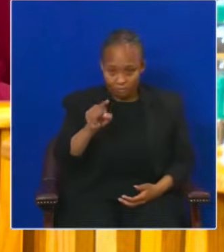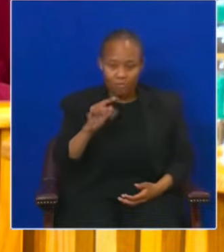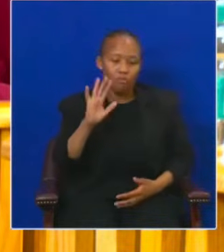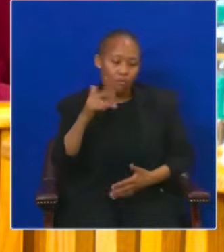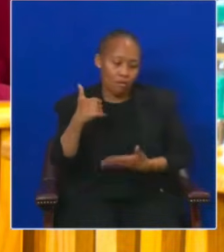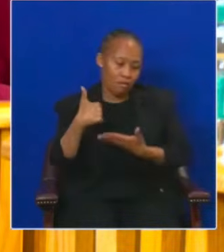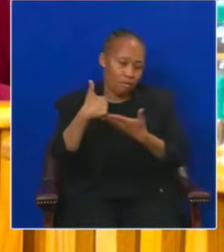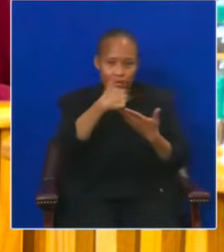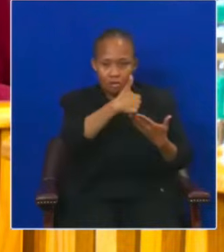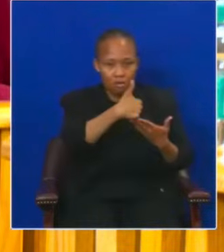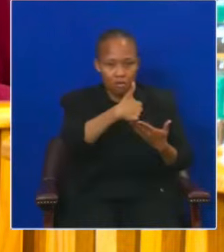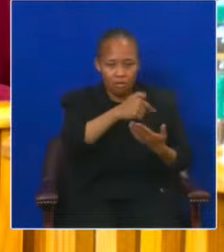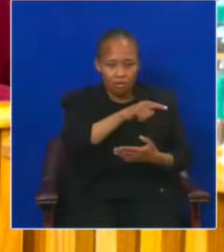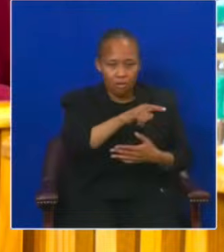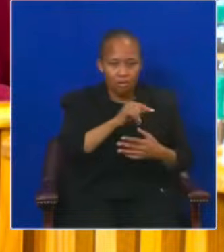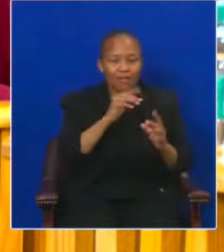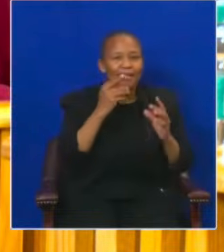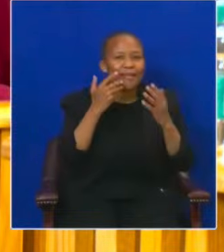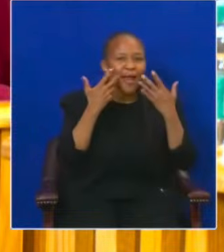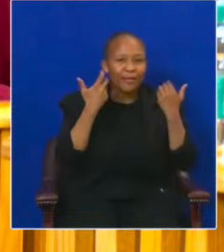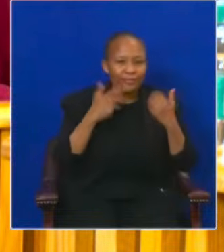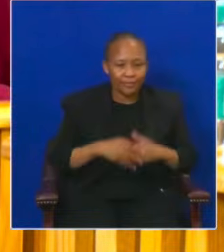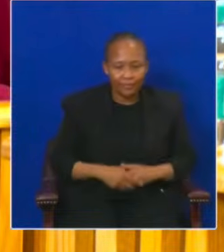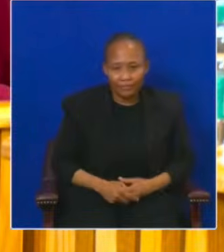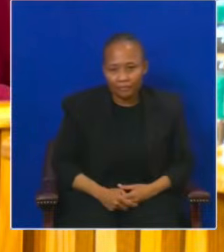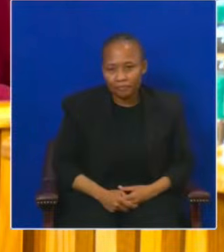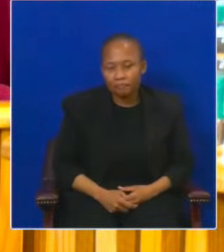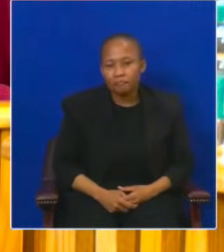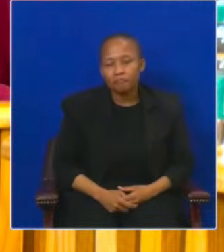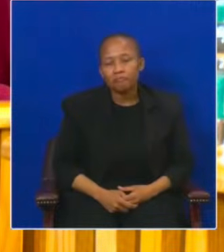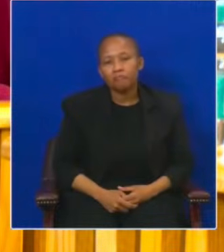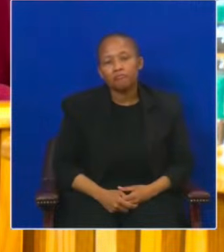Witness C, with reference to paragraph